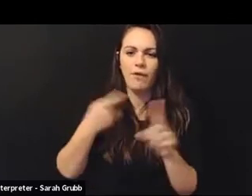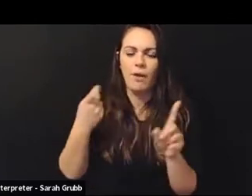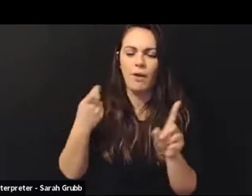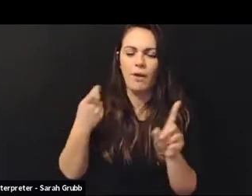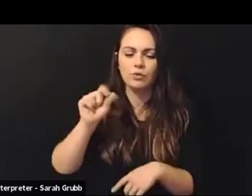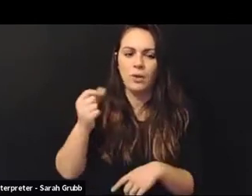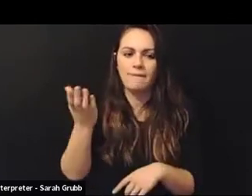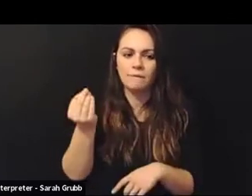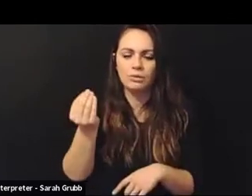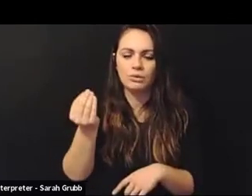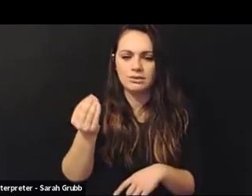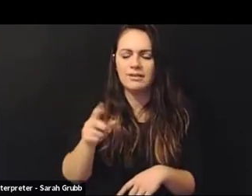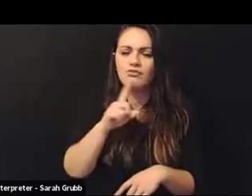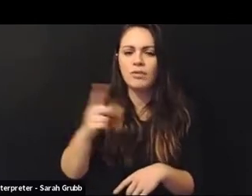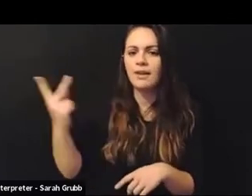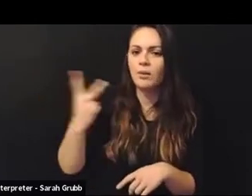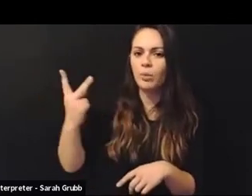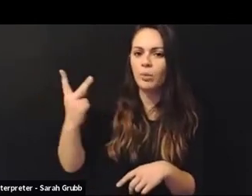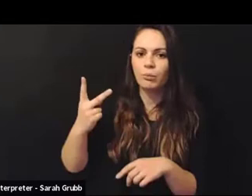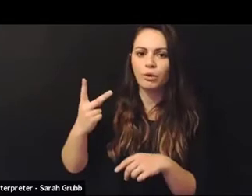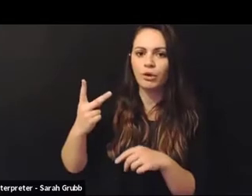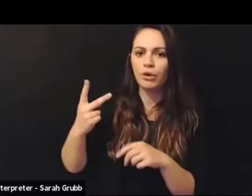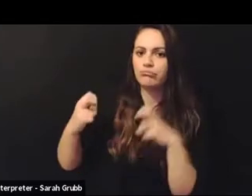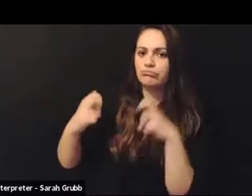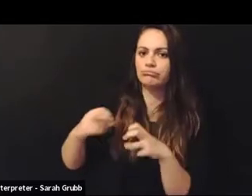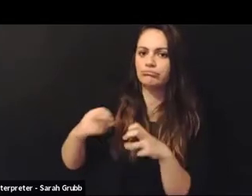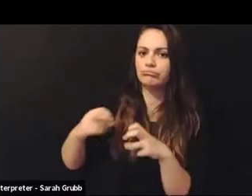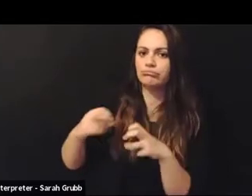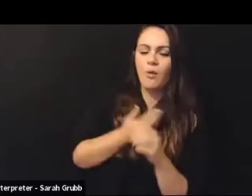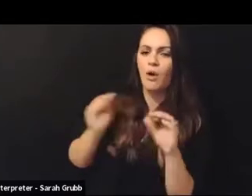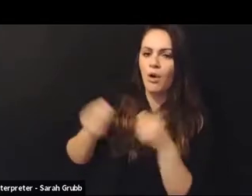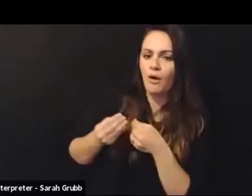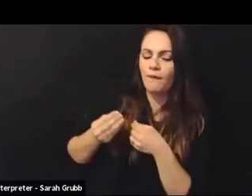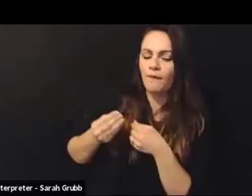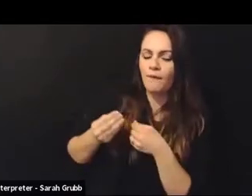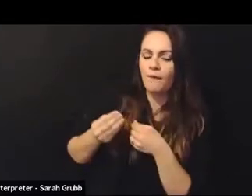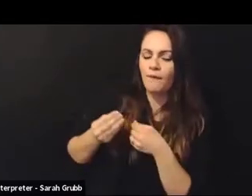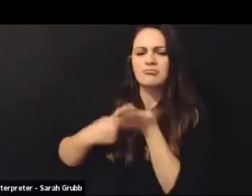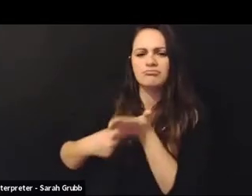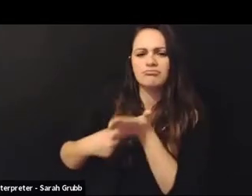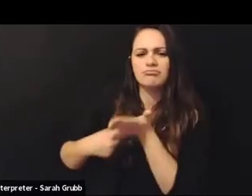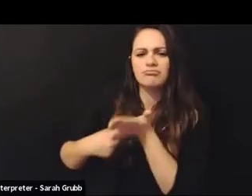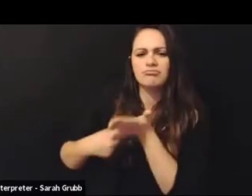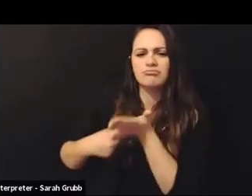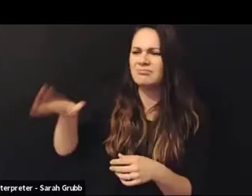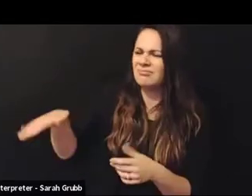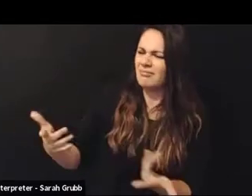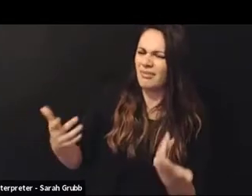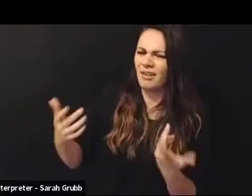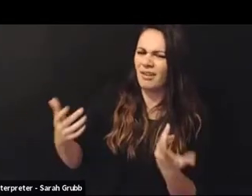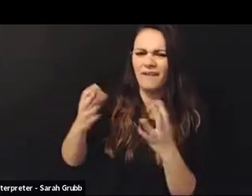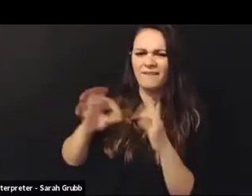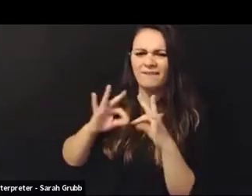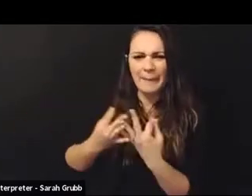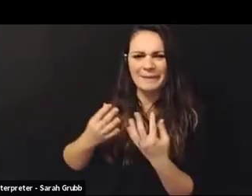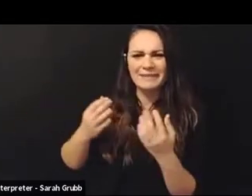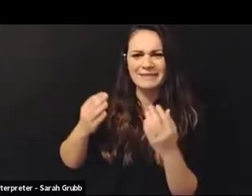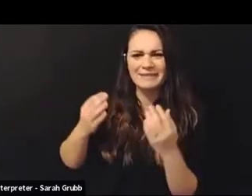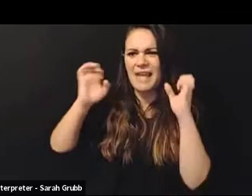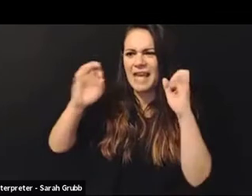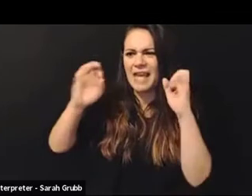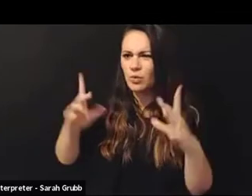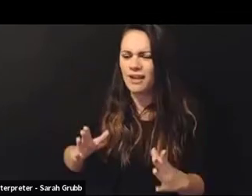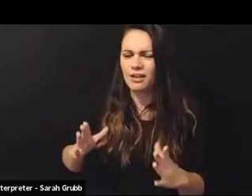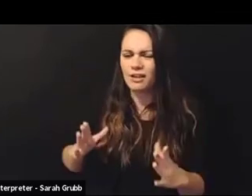we were sitting in our office and talking about how we keep hearing from families and from educators about kids who they think